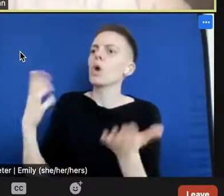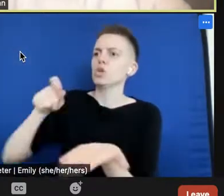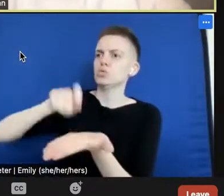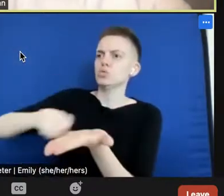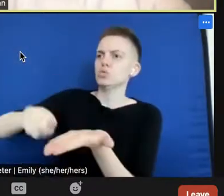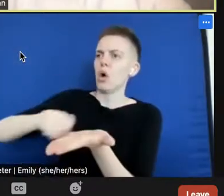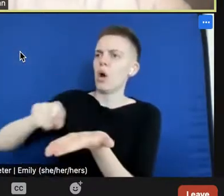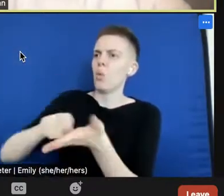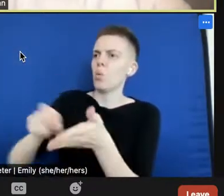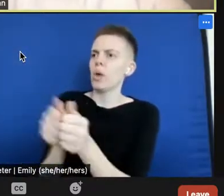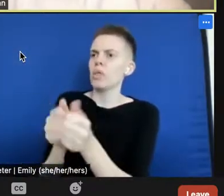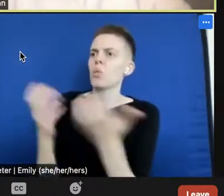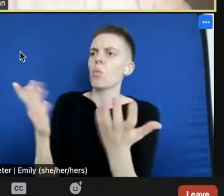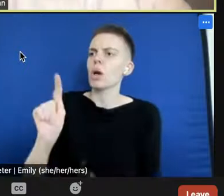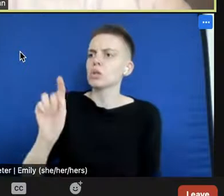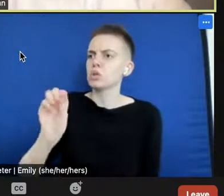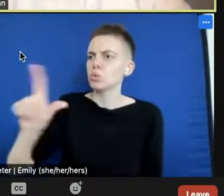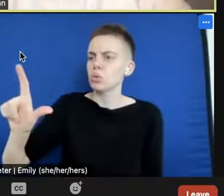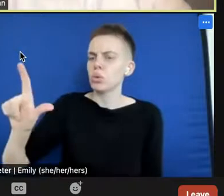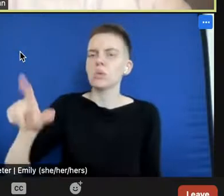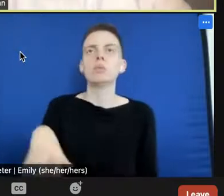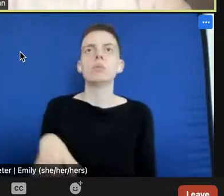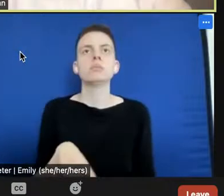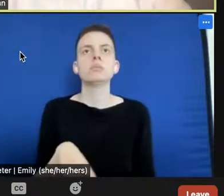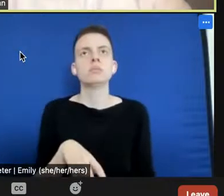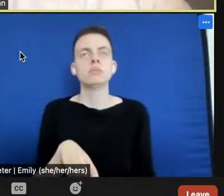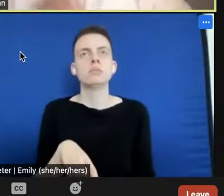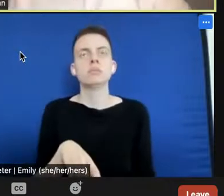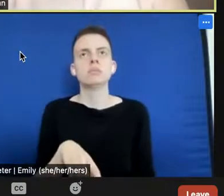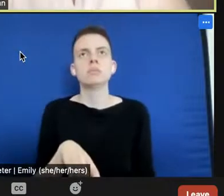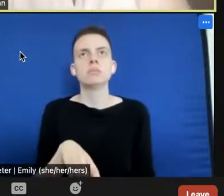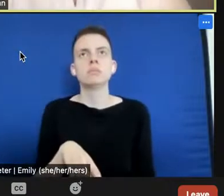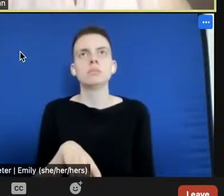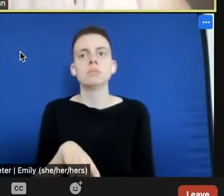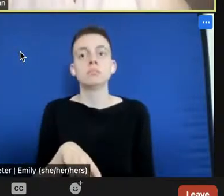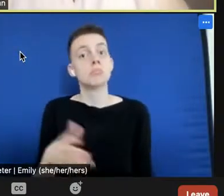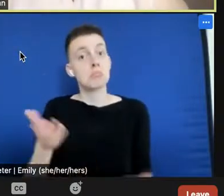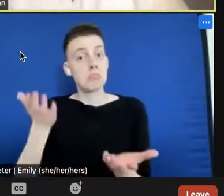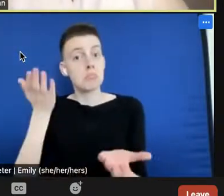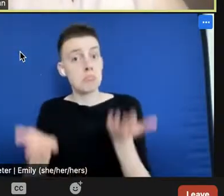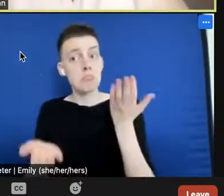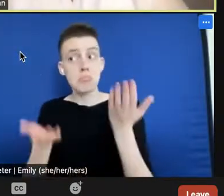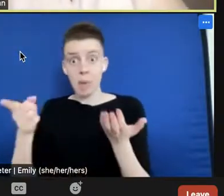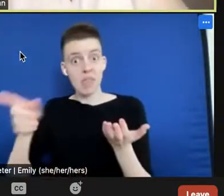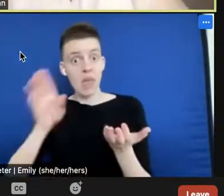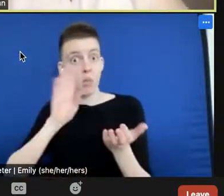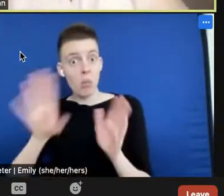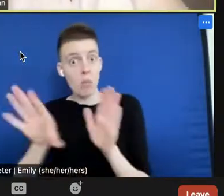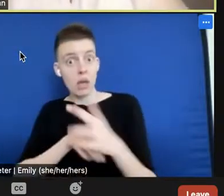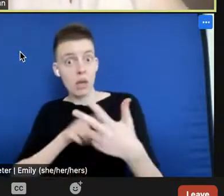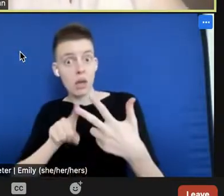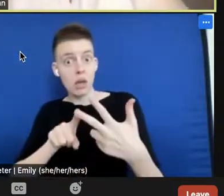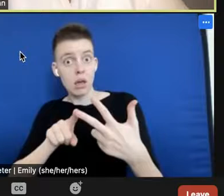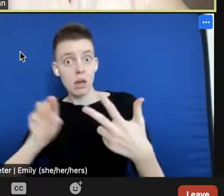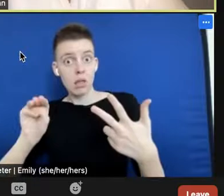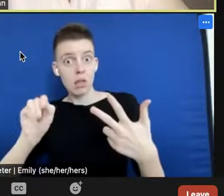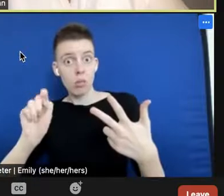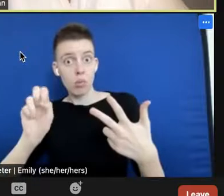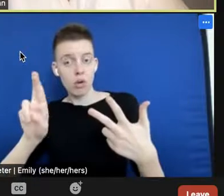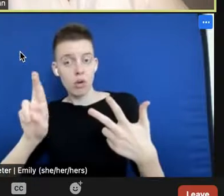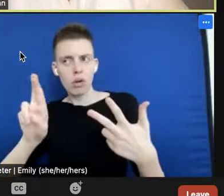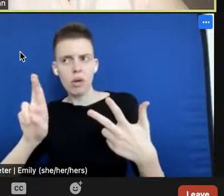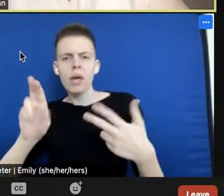right? And they thought, they might get the marker on the right, but if they thought the one on the left